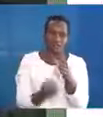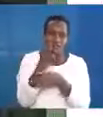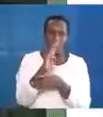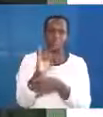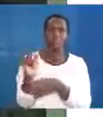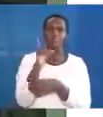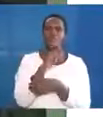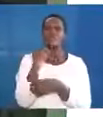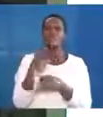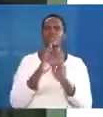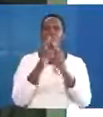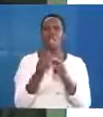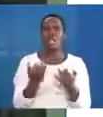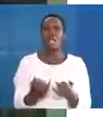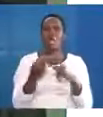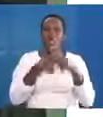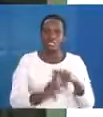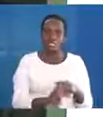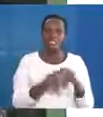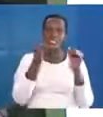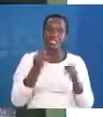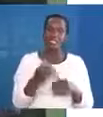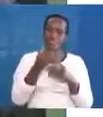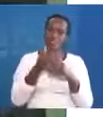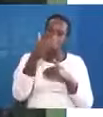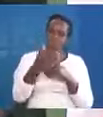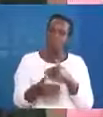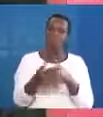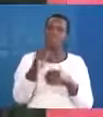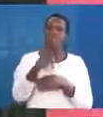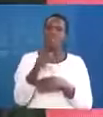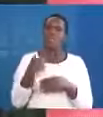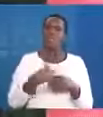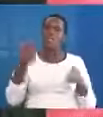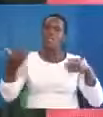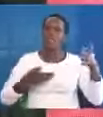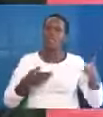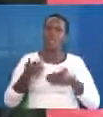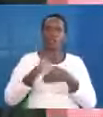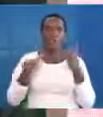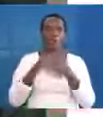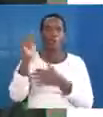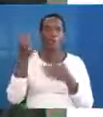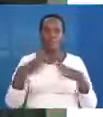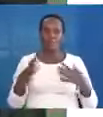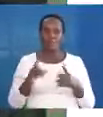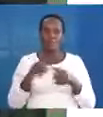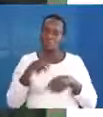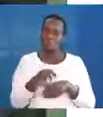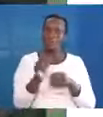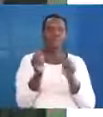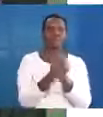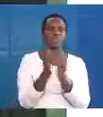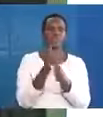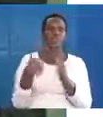we are starting a new journey today, and we invite each and every Kenyan to work with us.